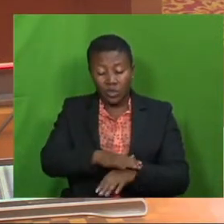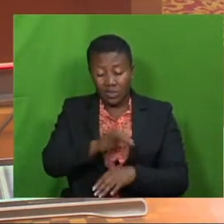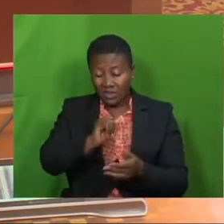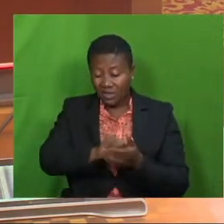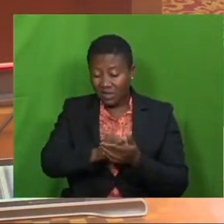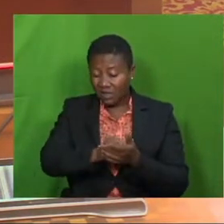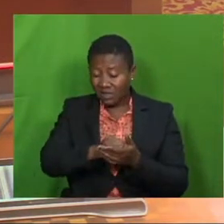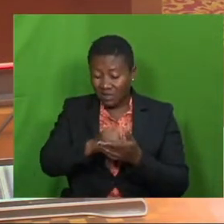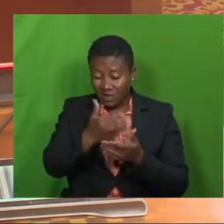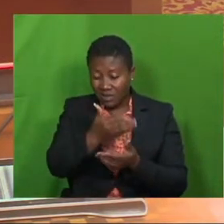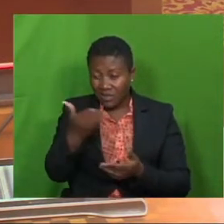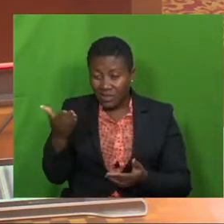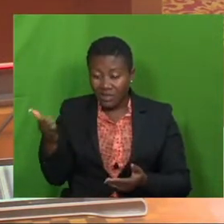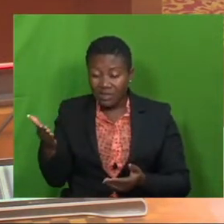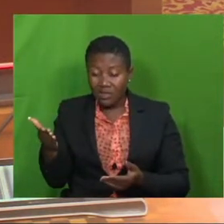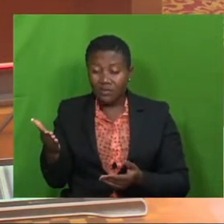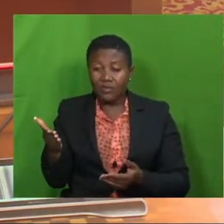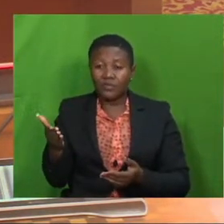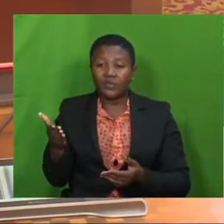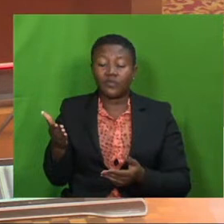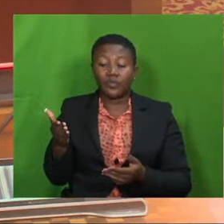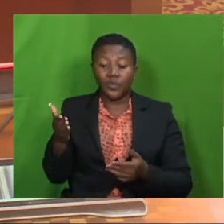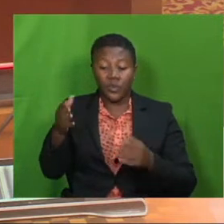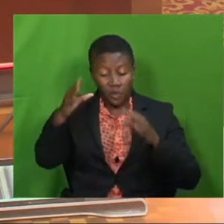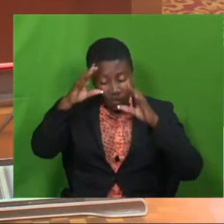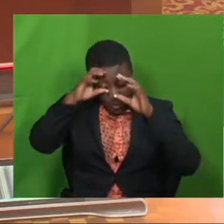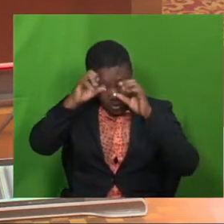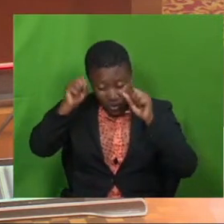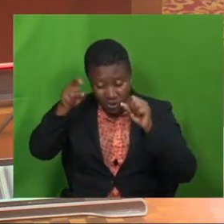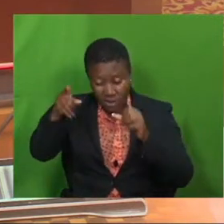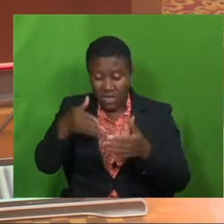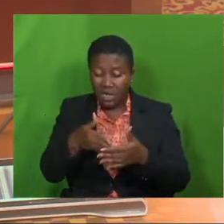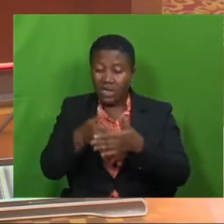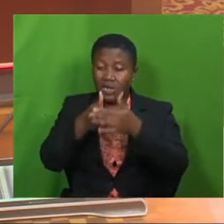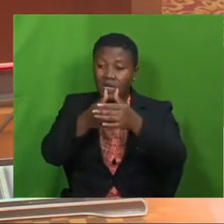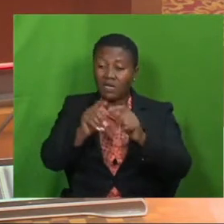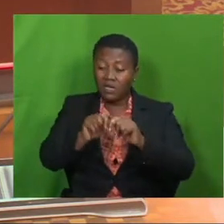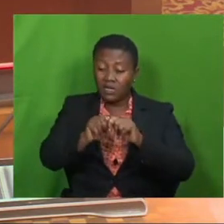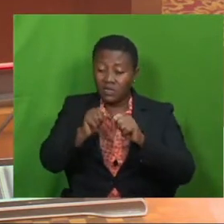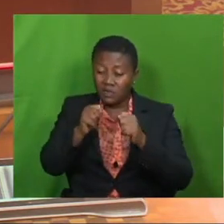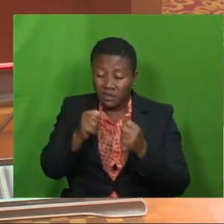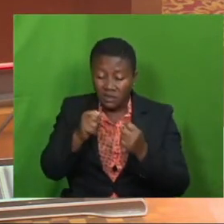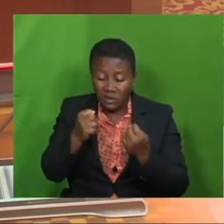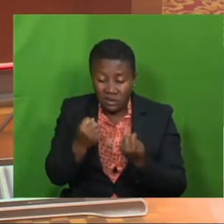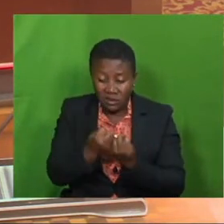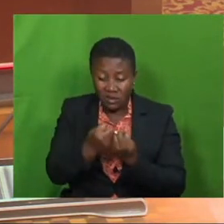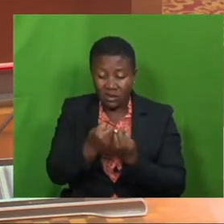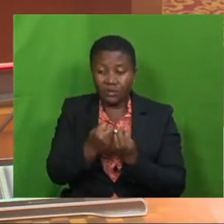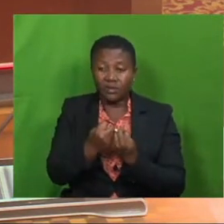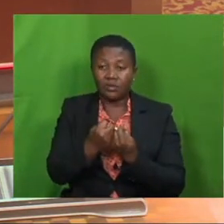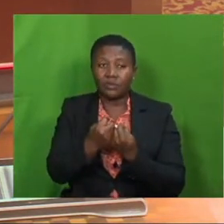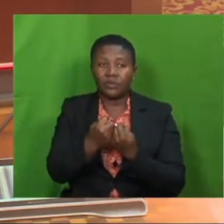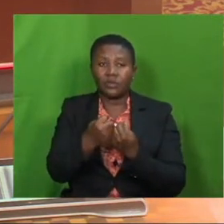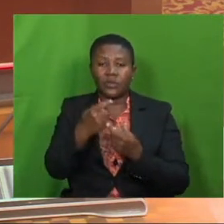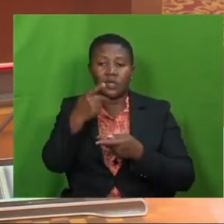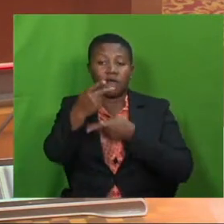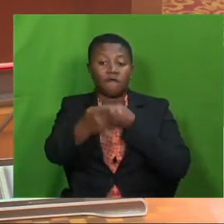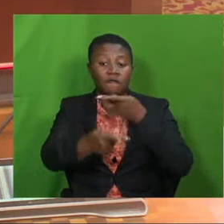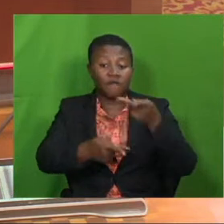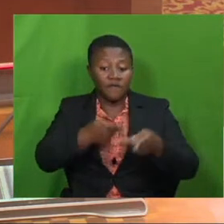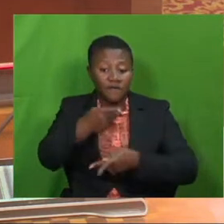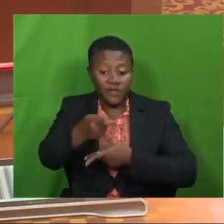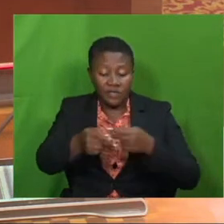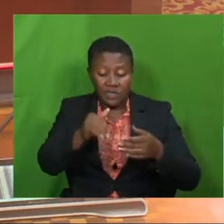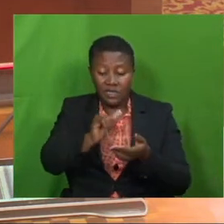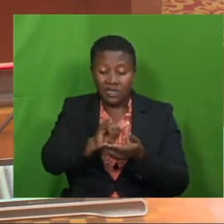delegation led by His Excellency the Vice President, Dr. Bawumia, visited Apiachi to